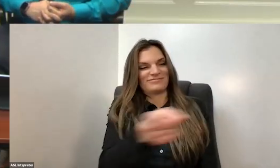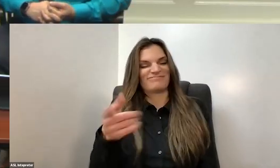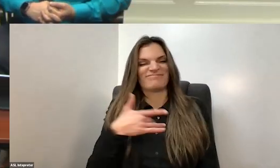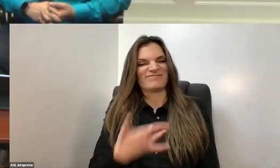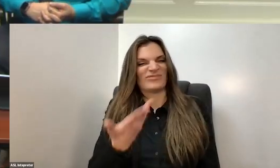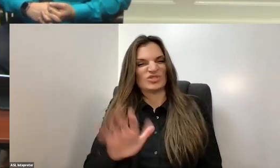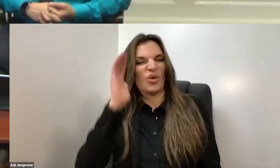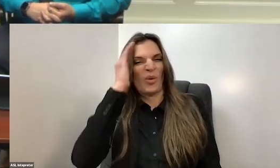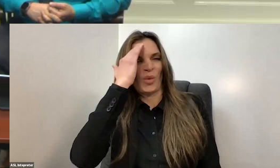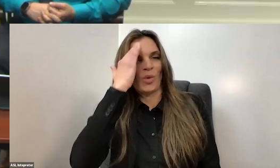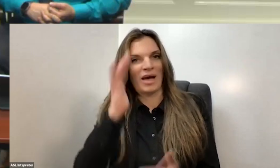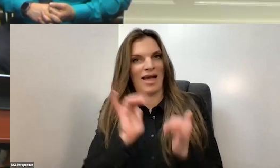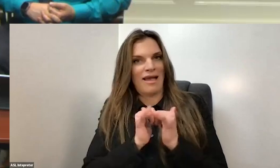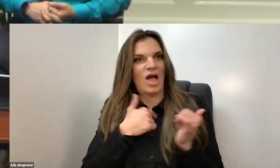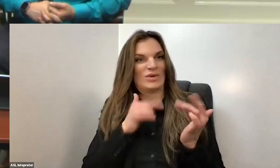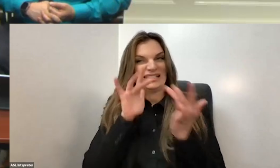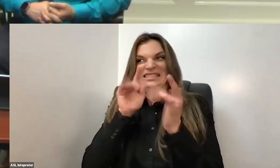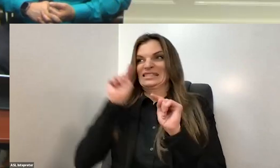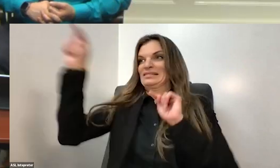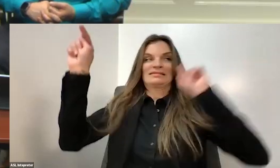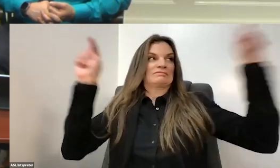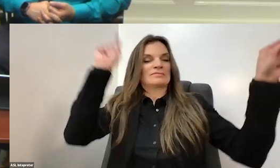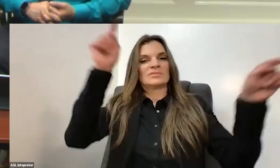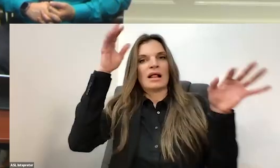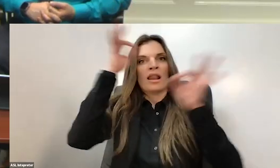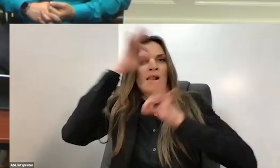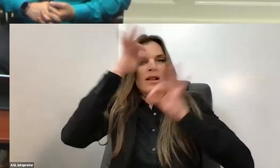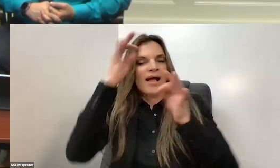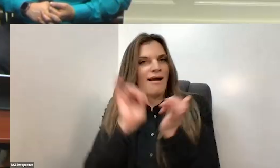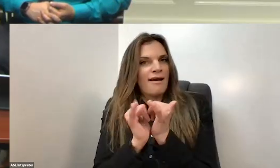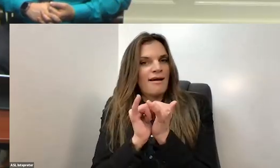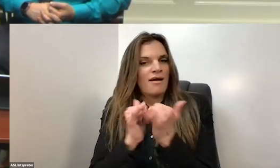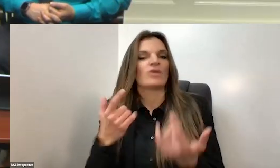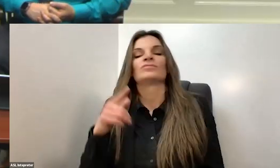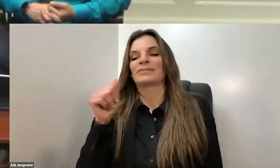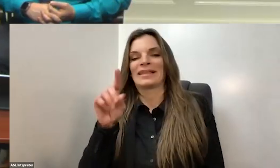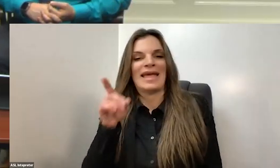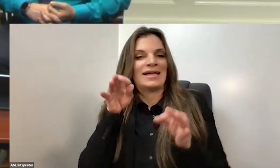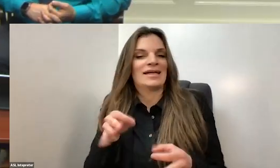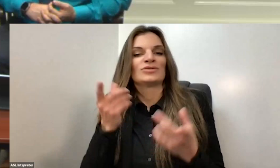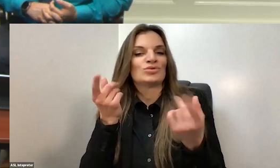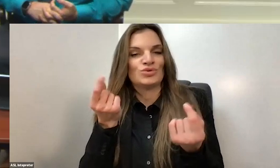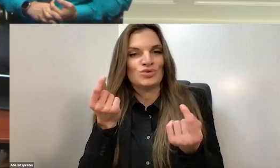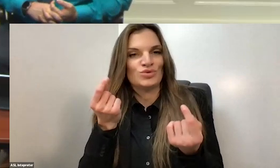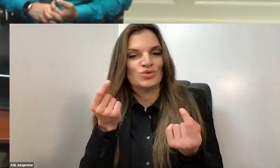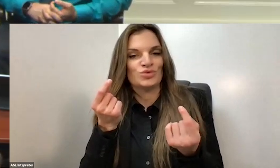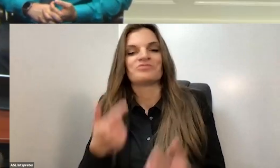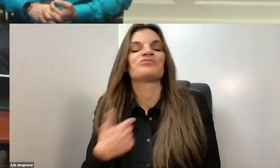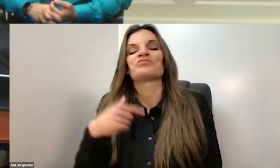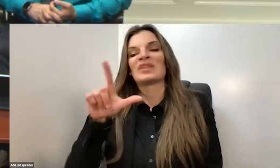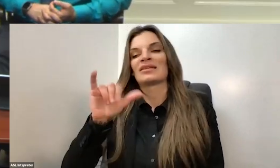know, what better way to reach folks than something fun? We have someone at LinkedIn